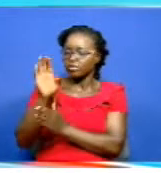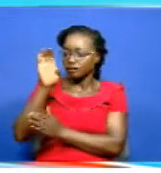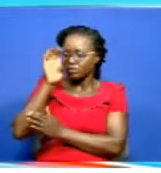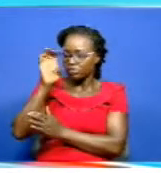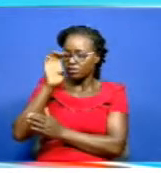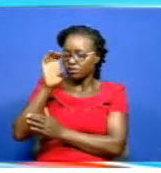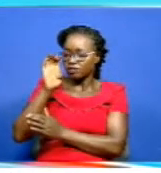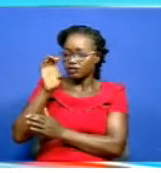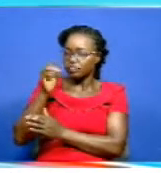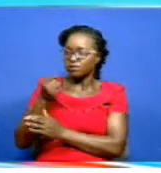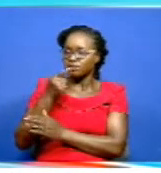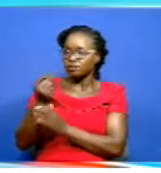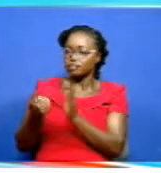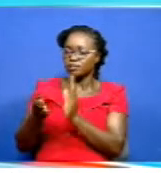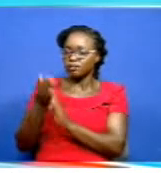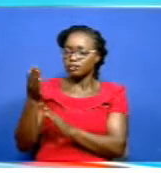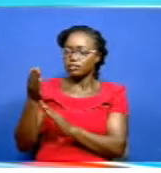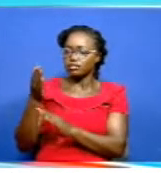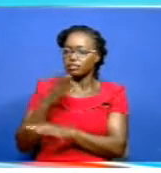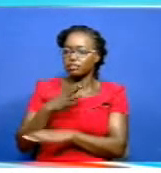Medicines Agency